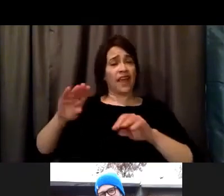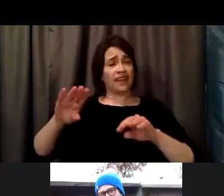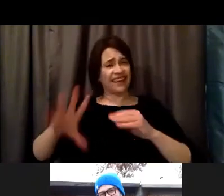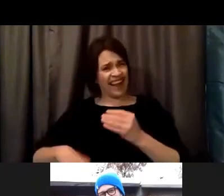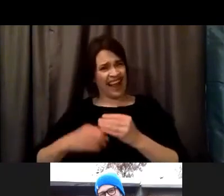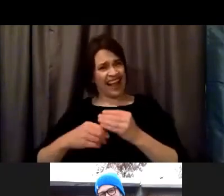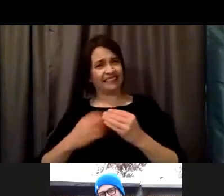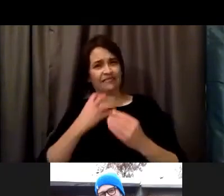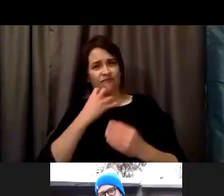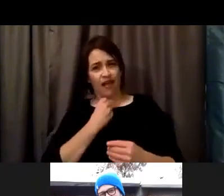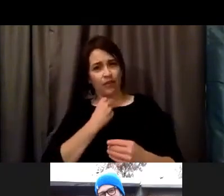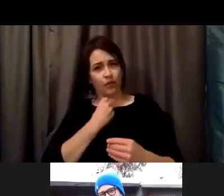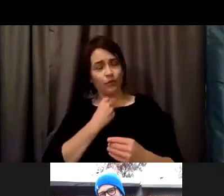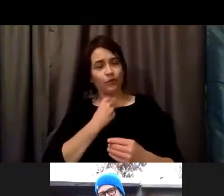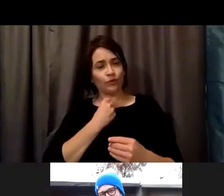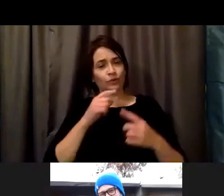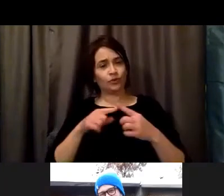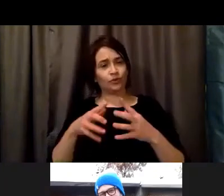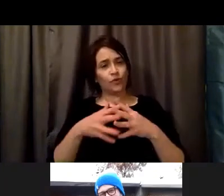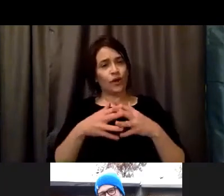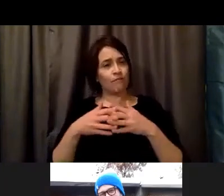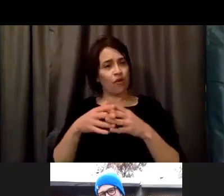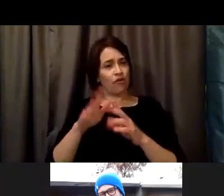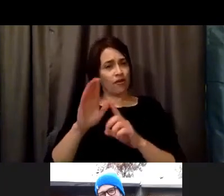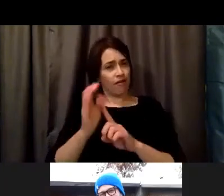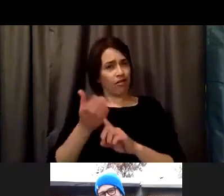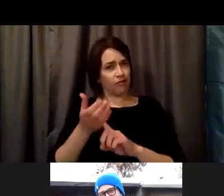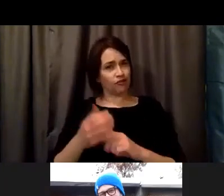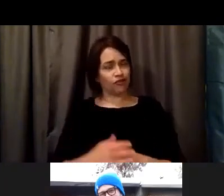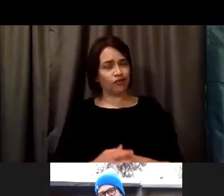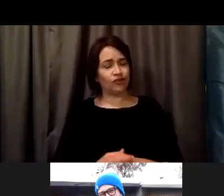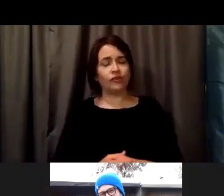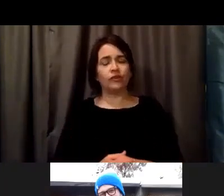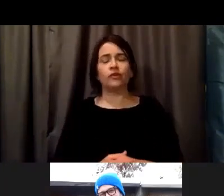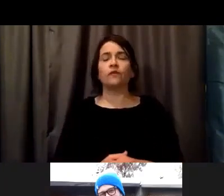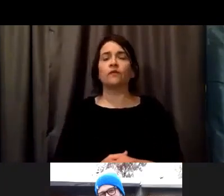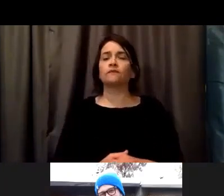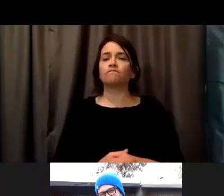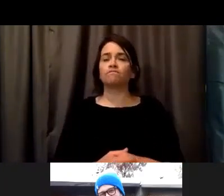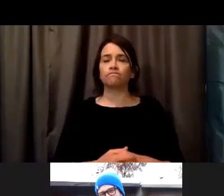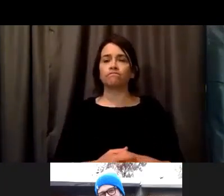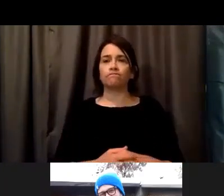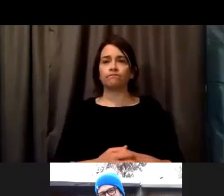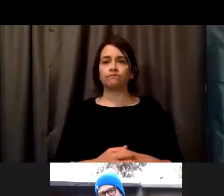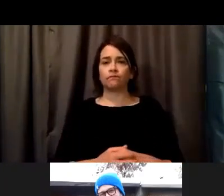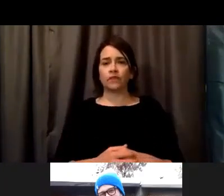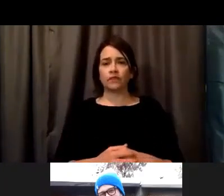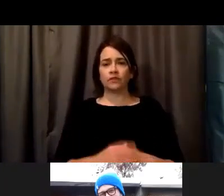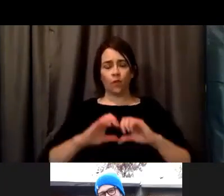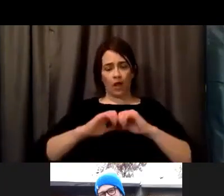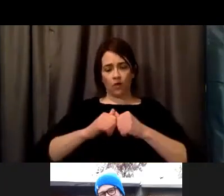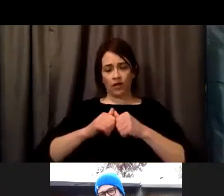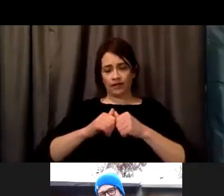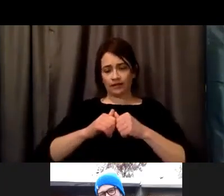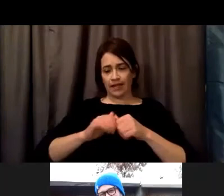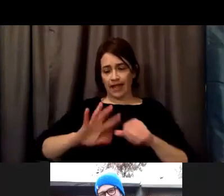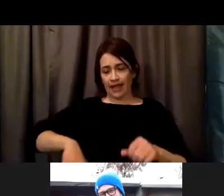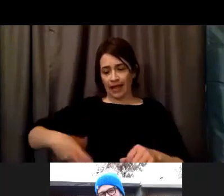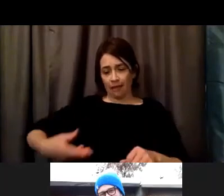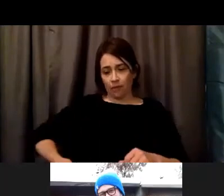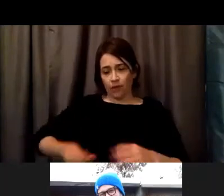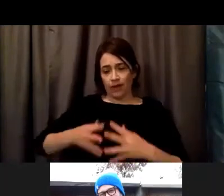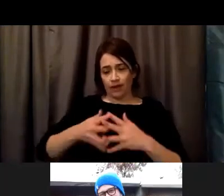So I think to answer how can a Cambodian American add value to American